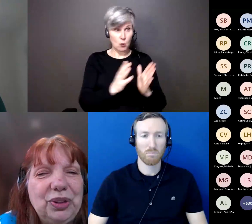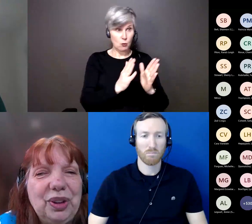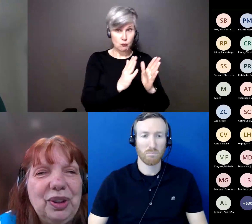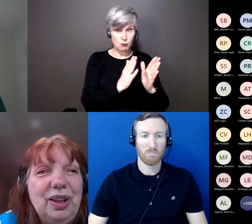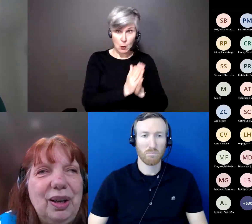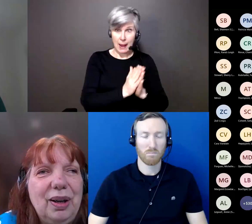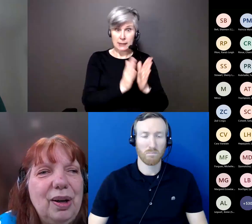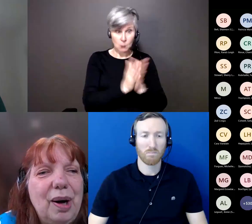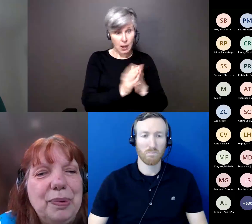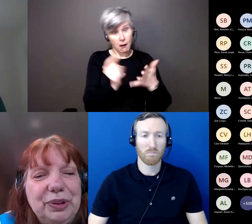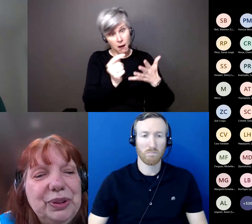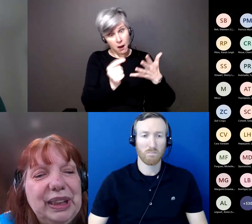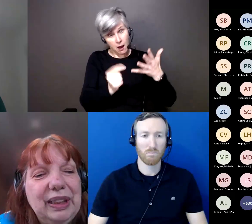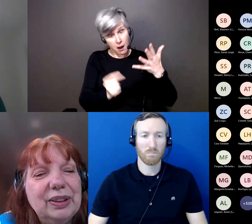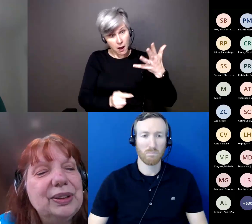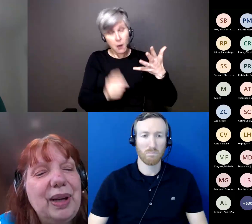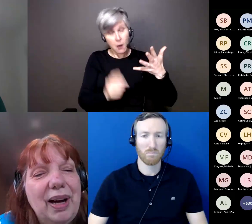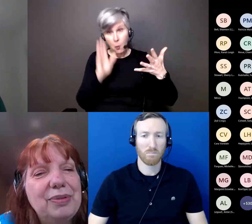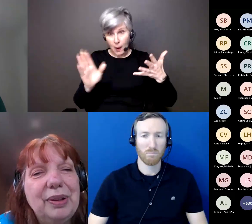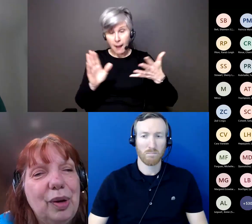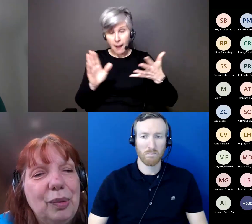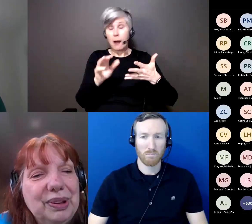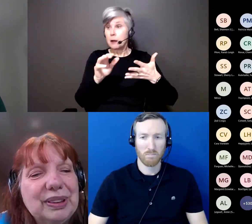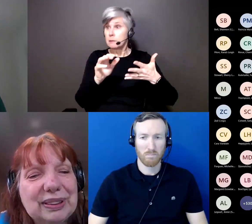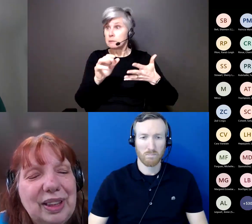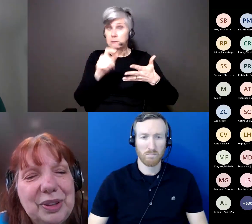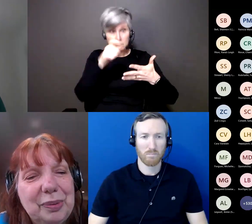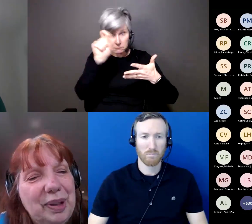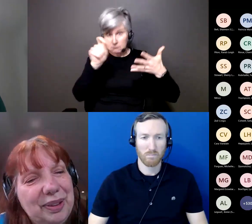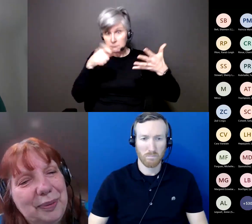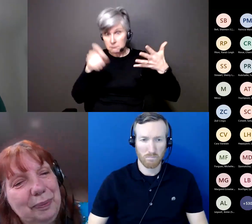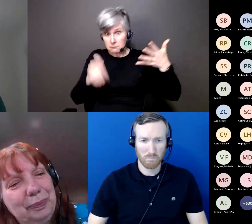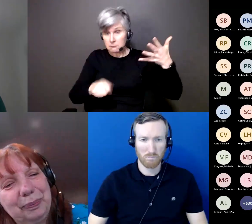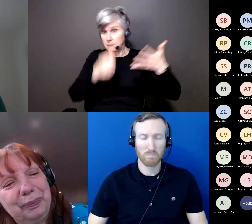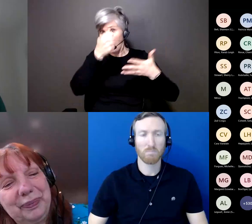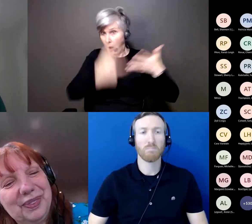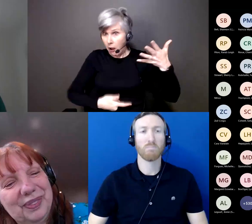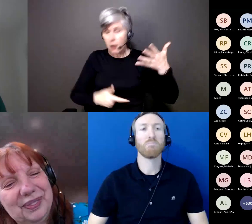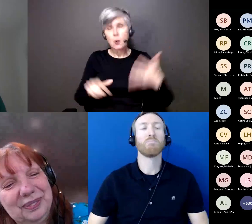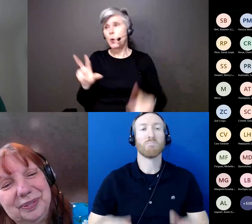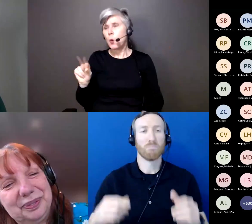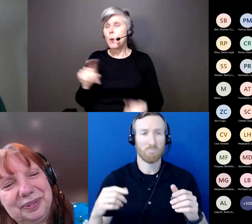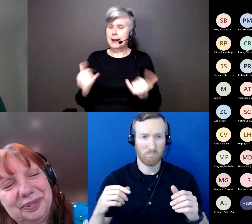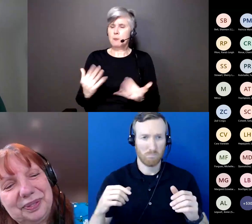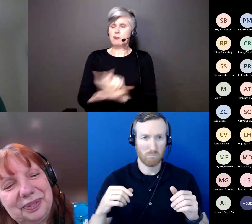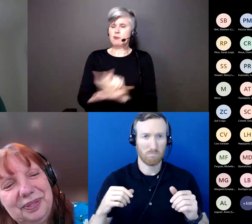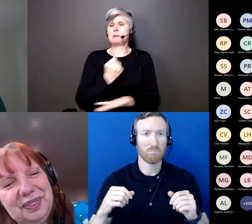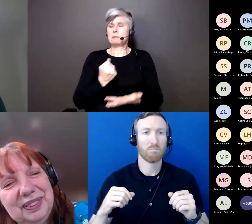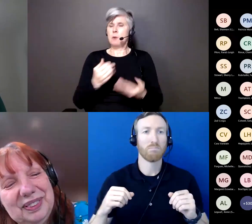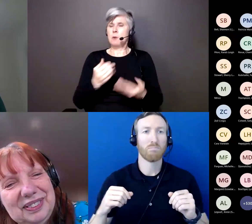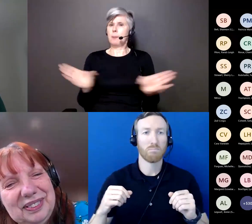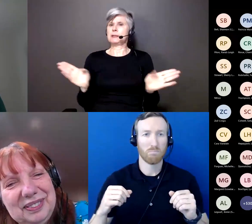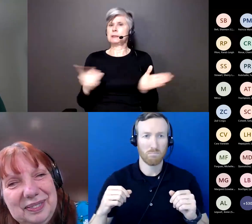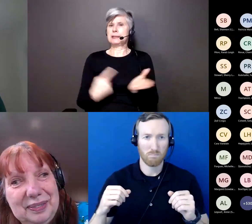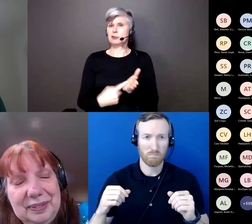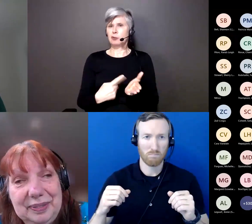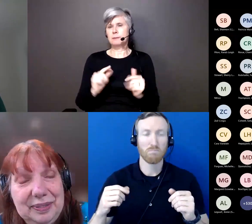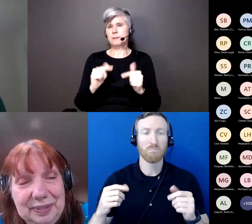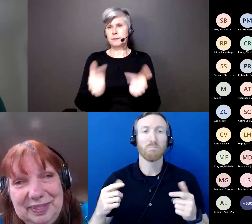good opportunity to have an open discussion about it. And we know that